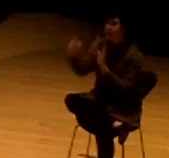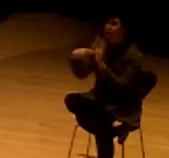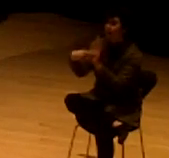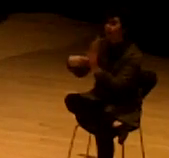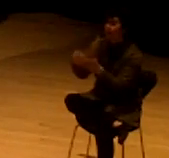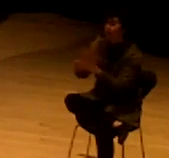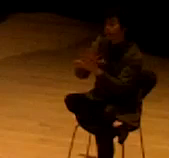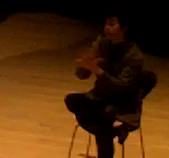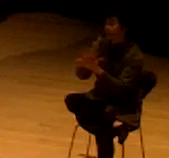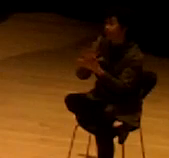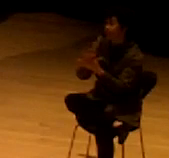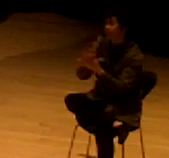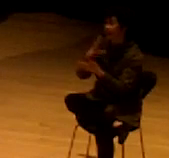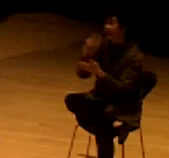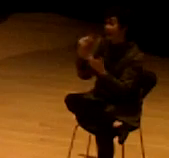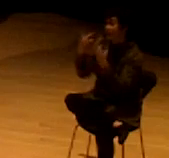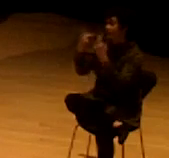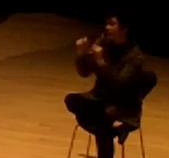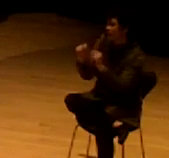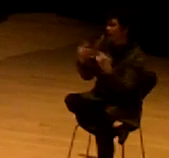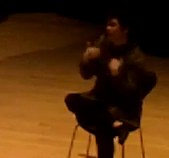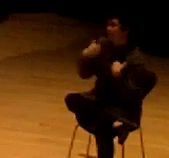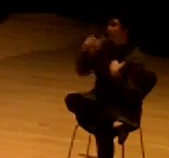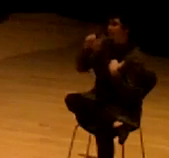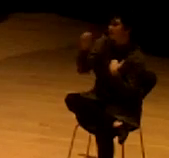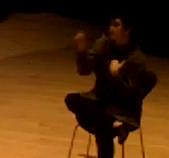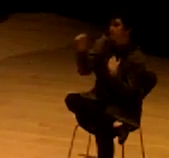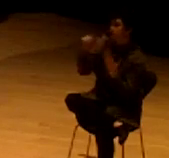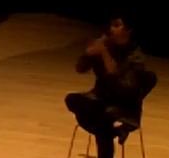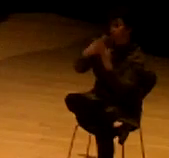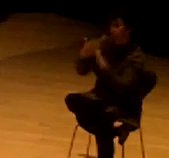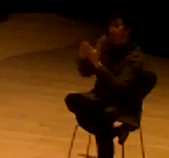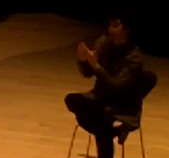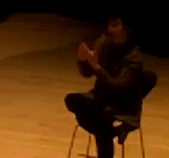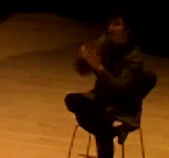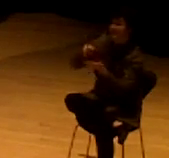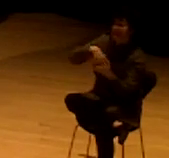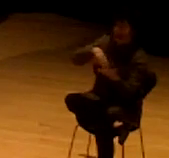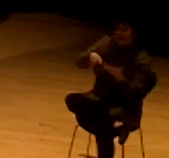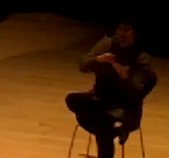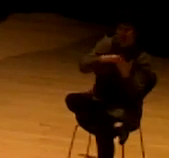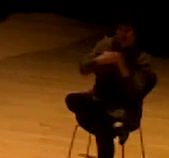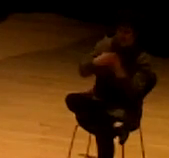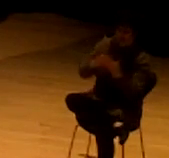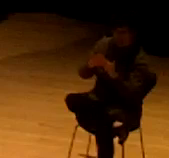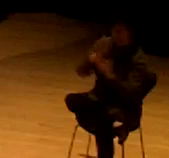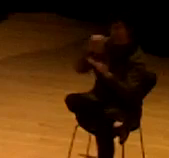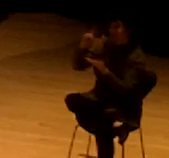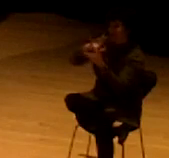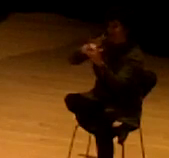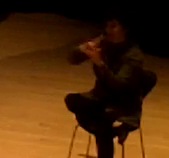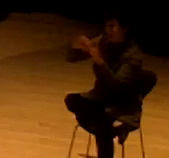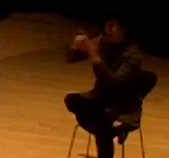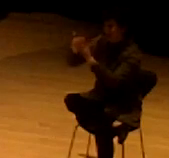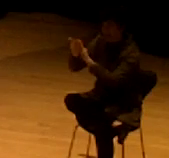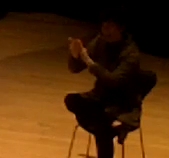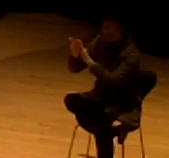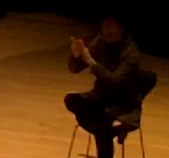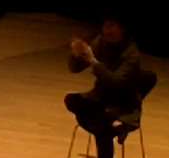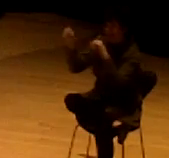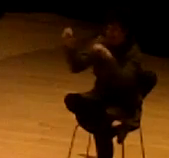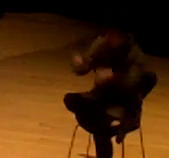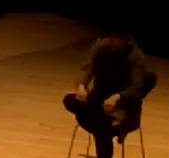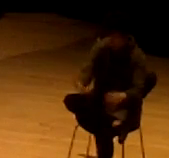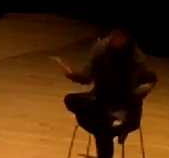we always want the. We try to have the disability community, the dance community, and the medical community present, mm-hmm. and bring those three disparate communities